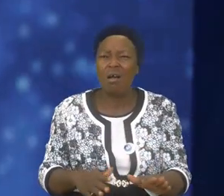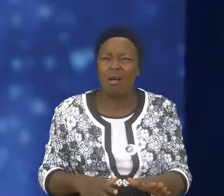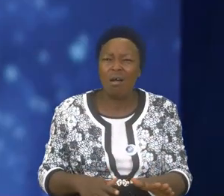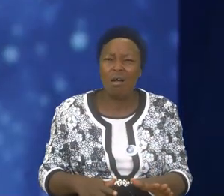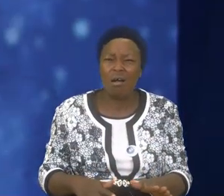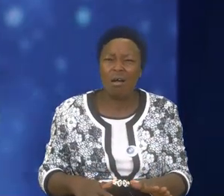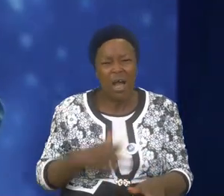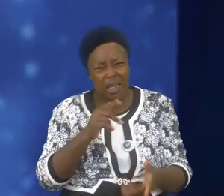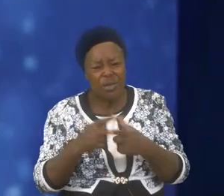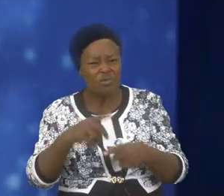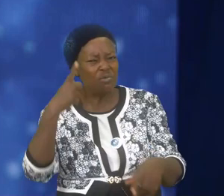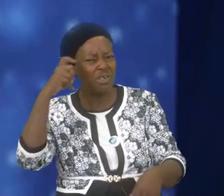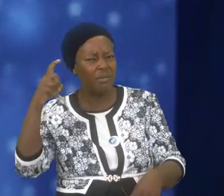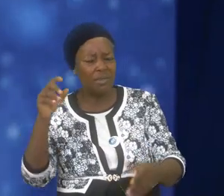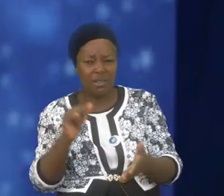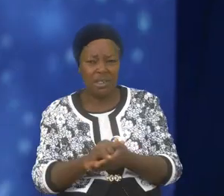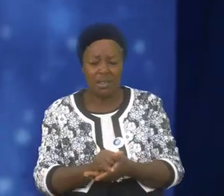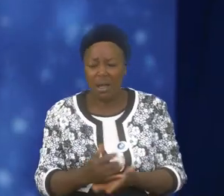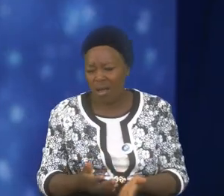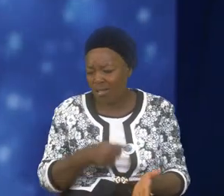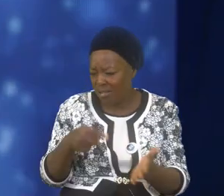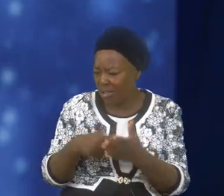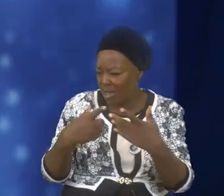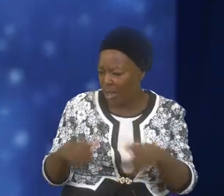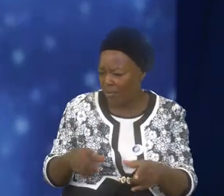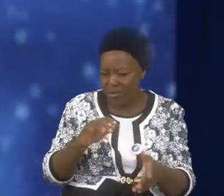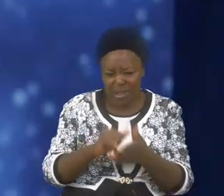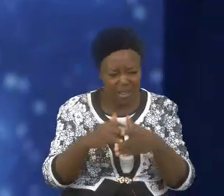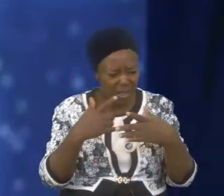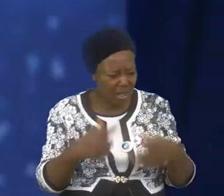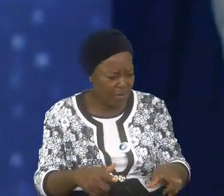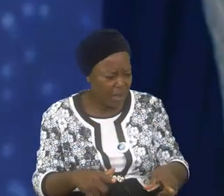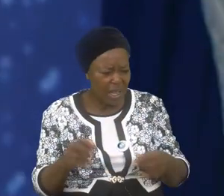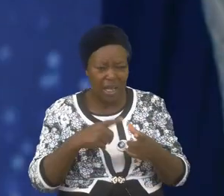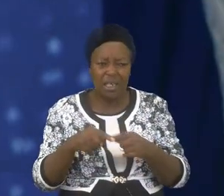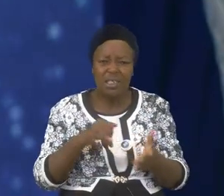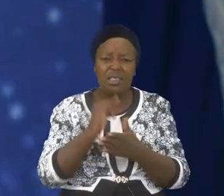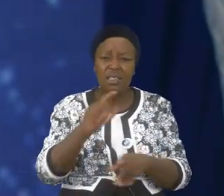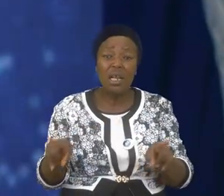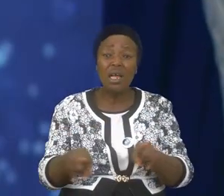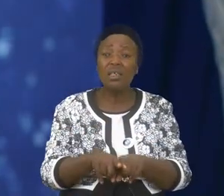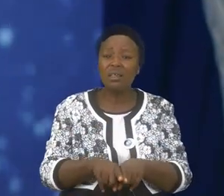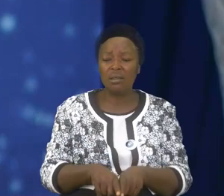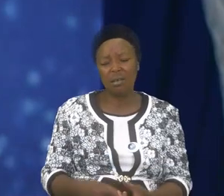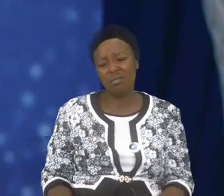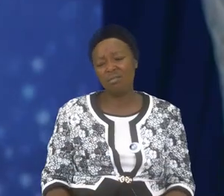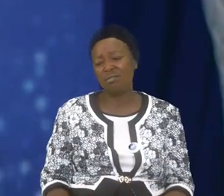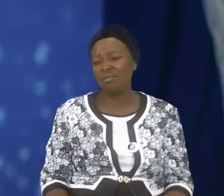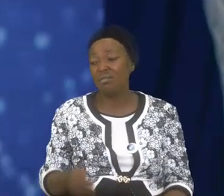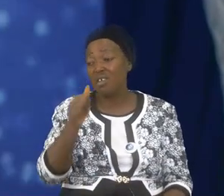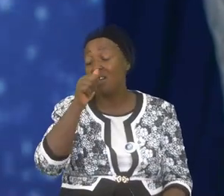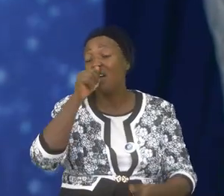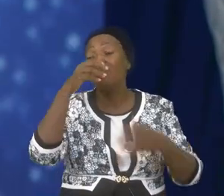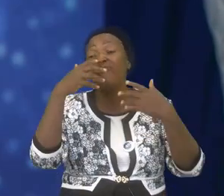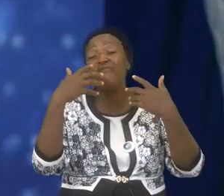that happened. And it's like, I'm gone. And then you wake up. But you are sweating when you